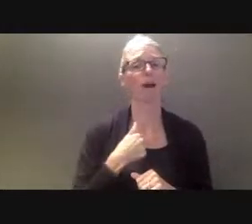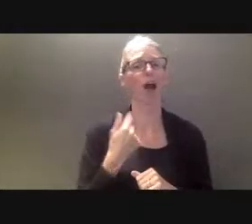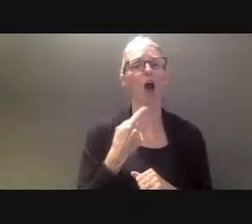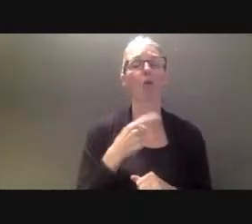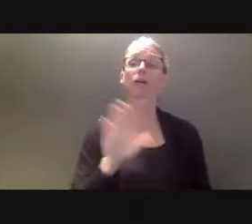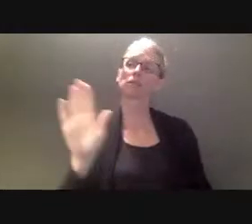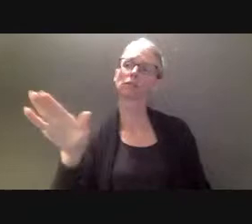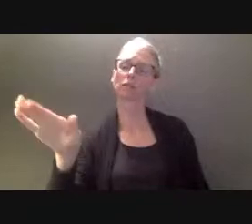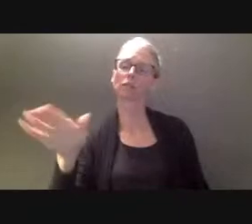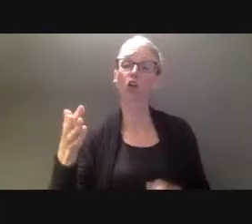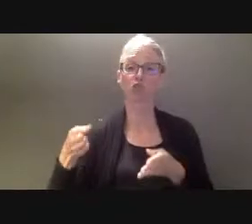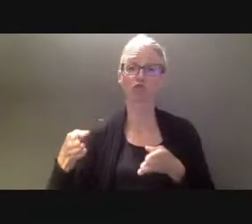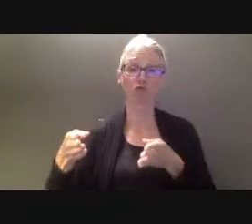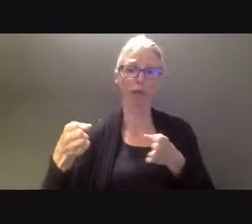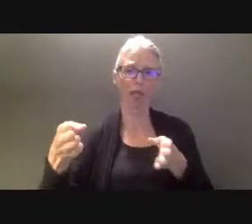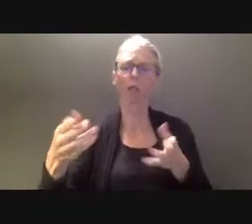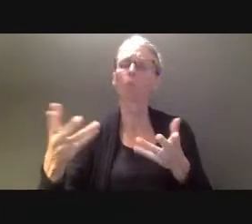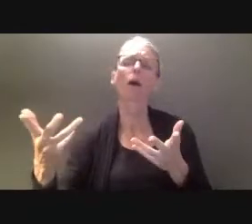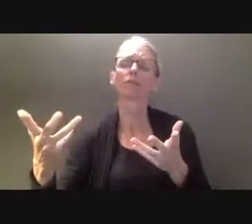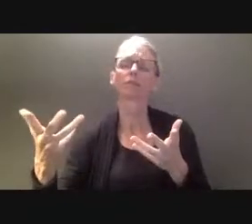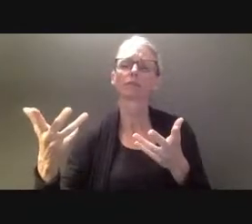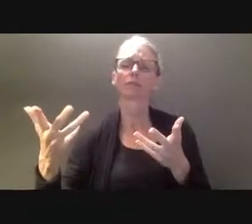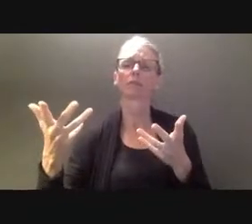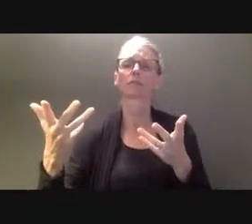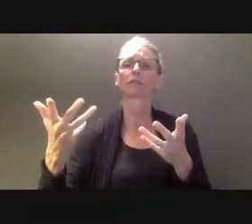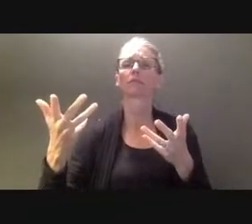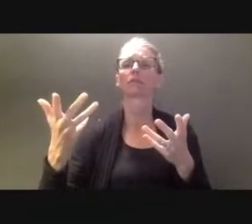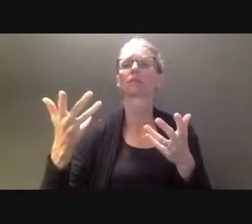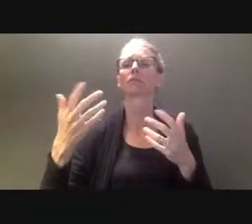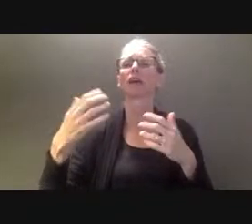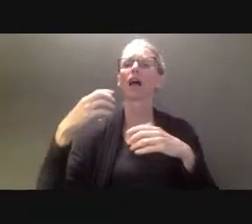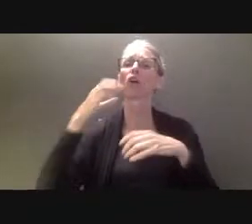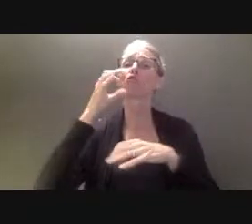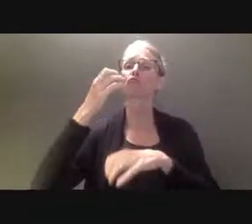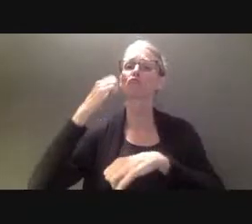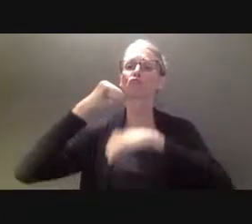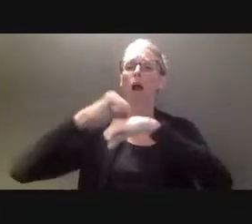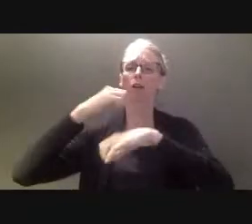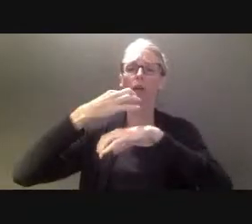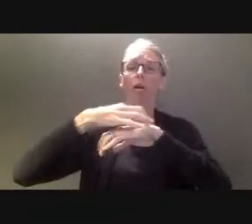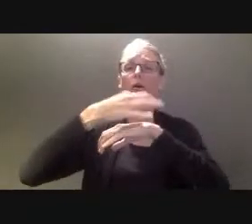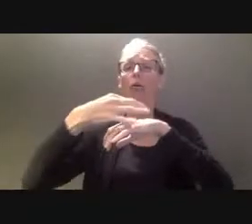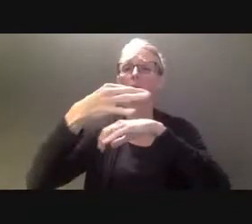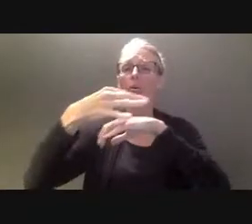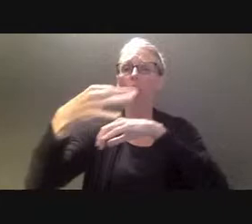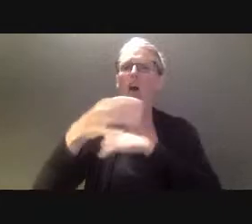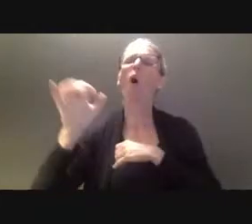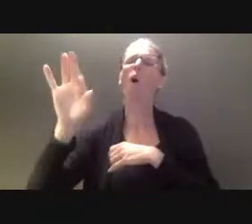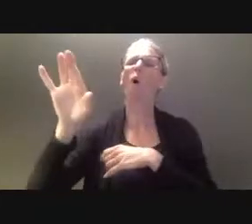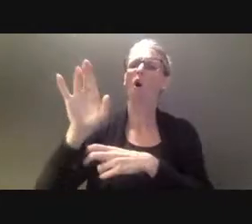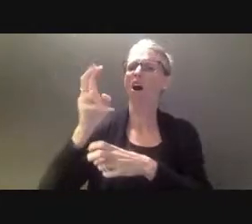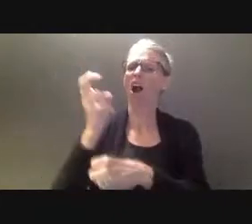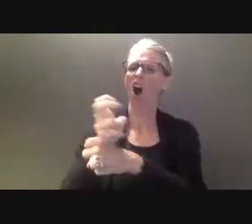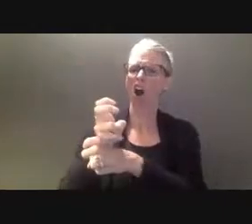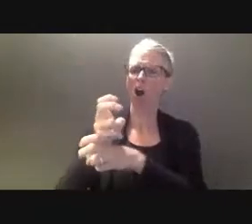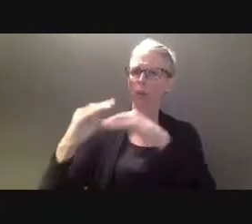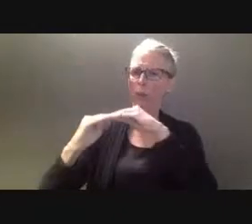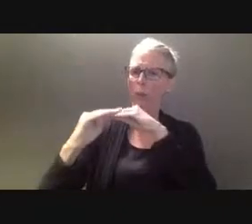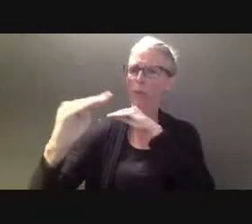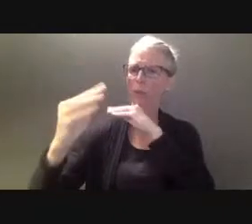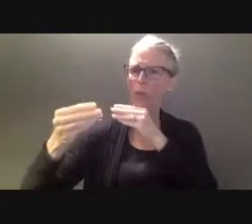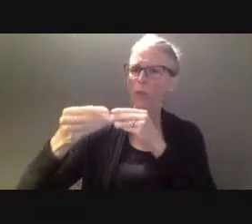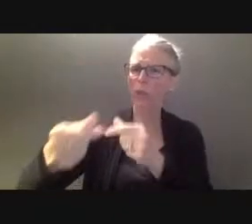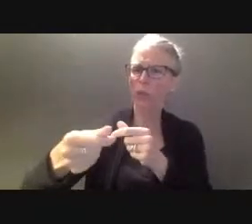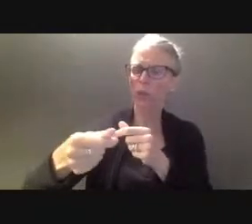is your trail? Is it hard packed or is it loose gravel?" And sometimes they won't understand what